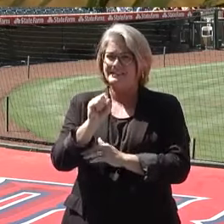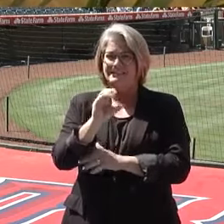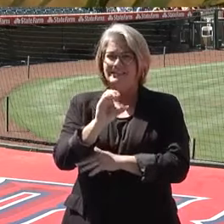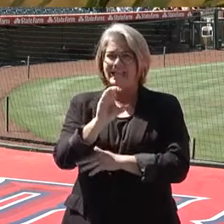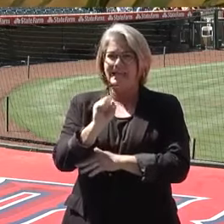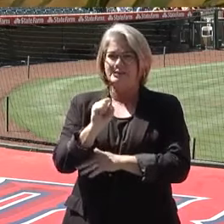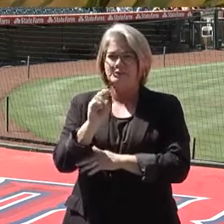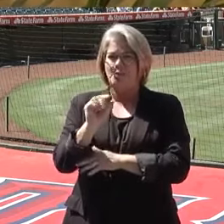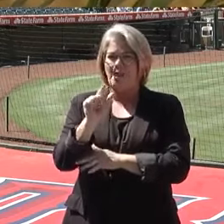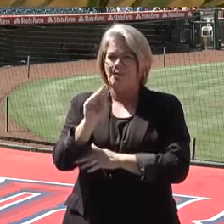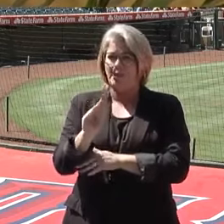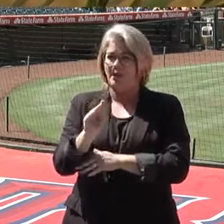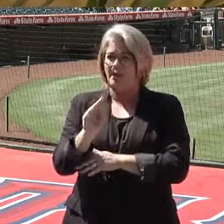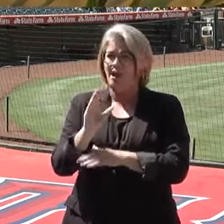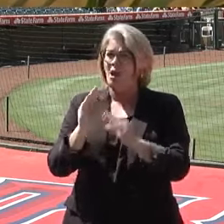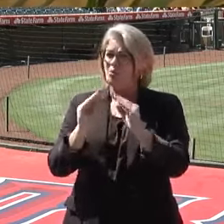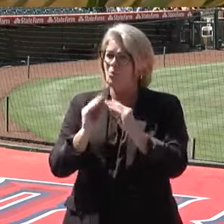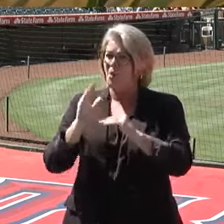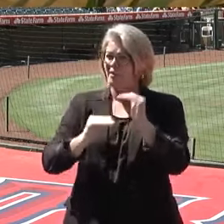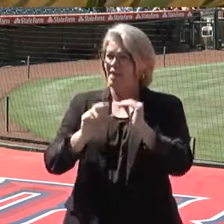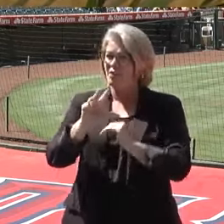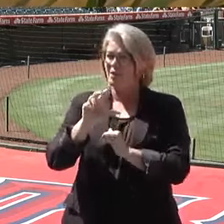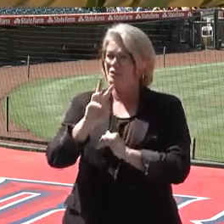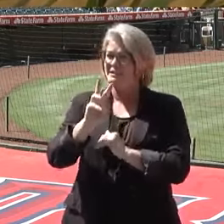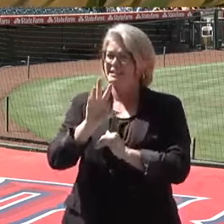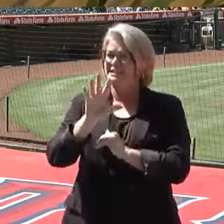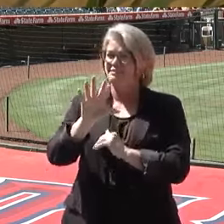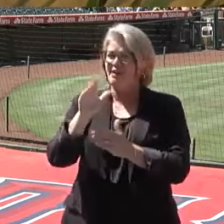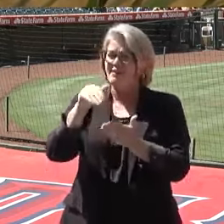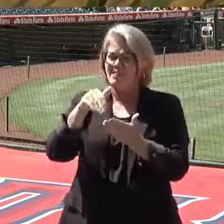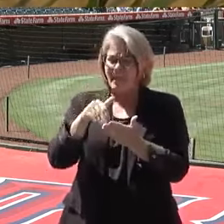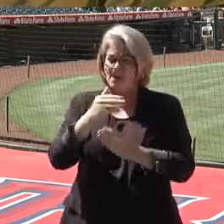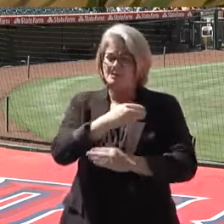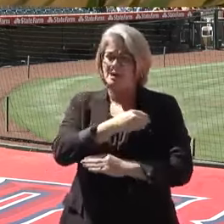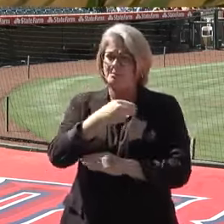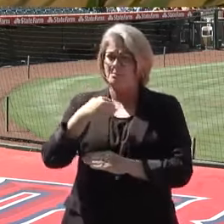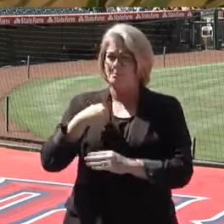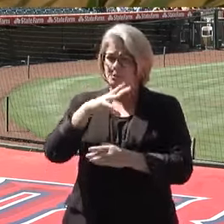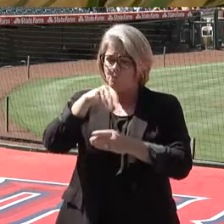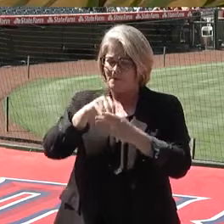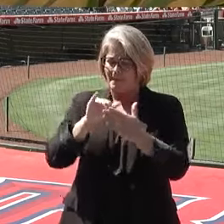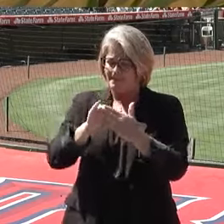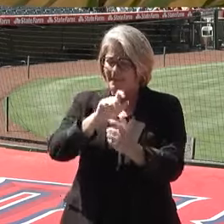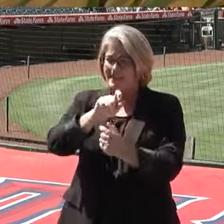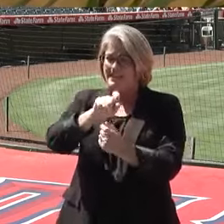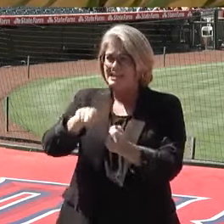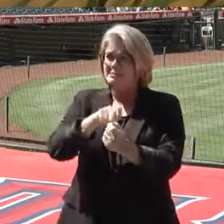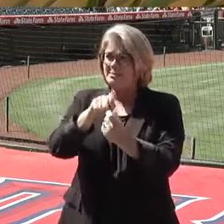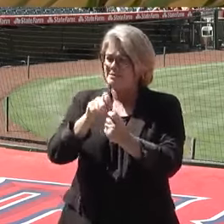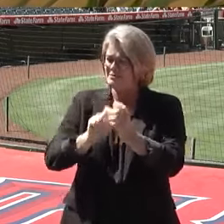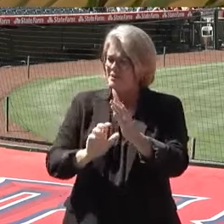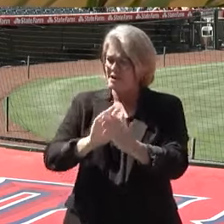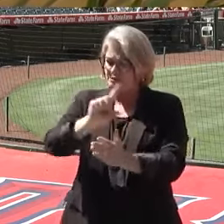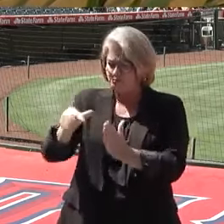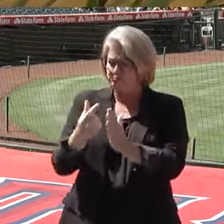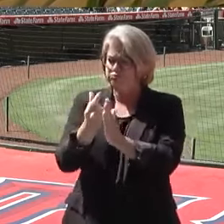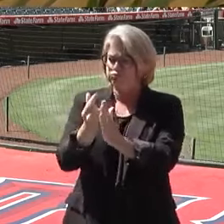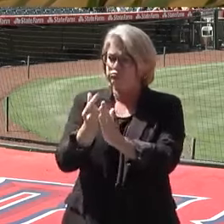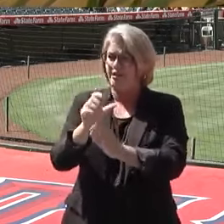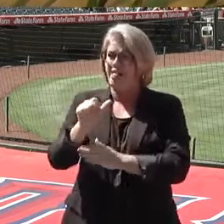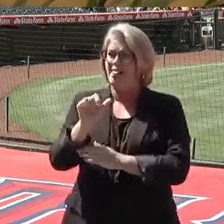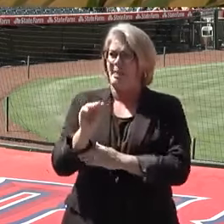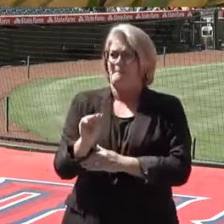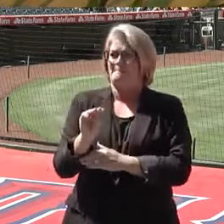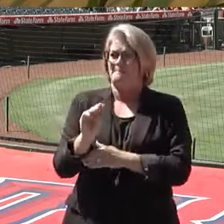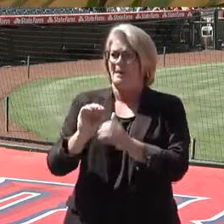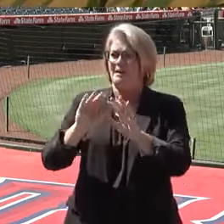365,000 members strong. These people, these previous generations of alumni, helped enrich your